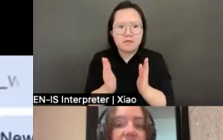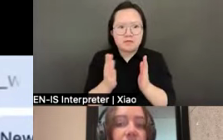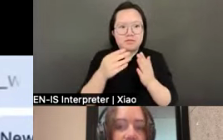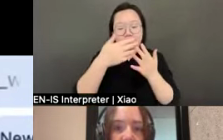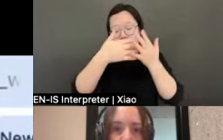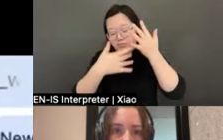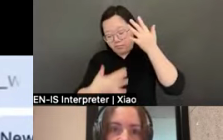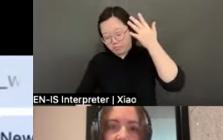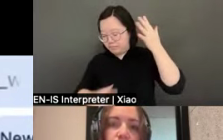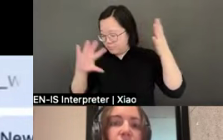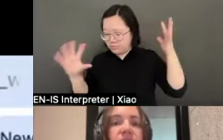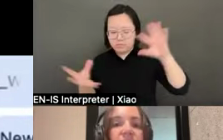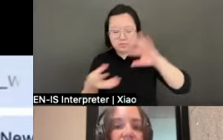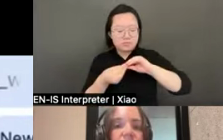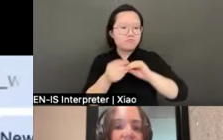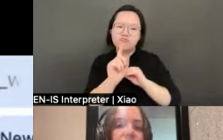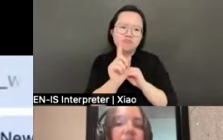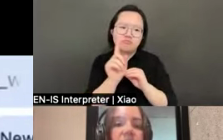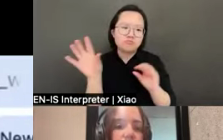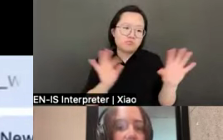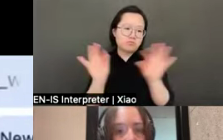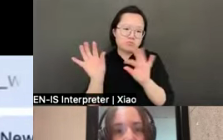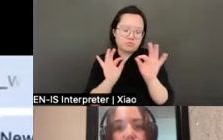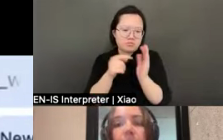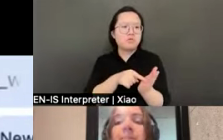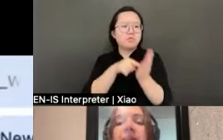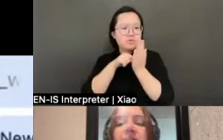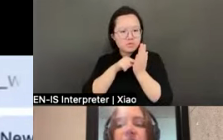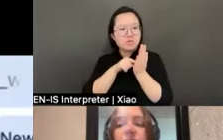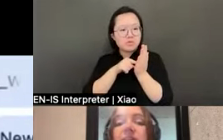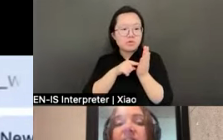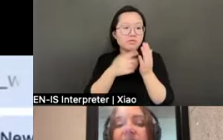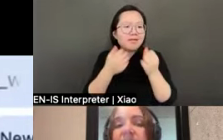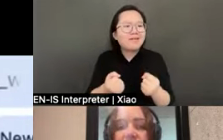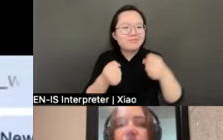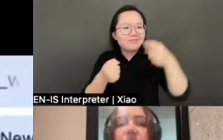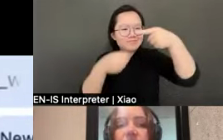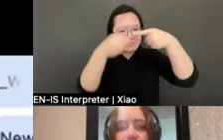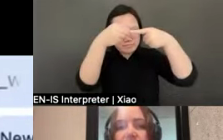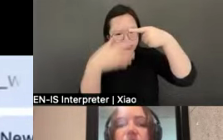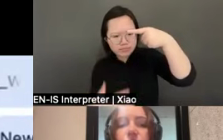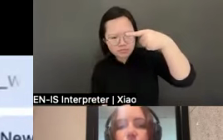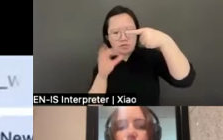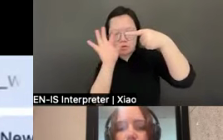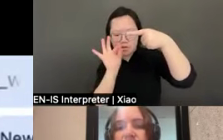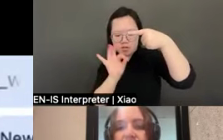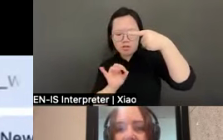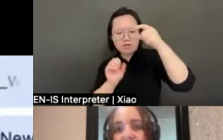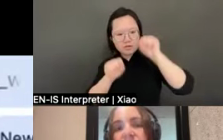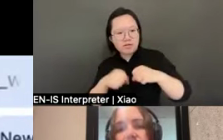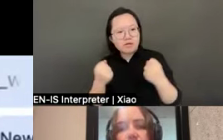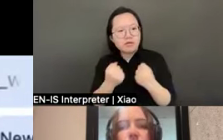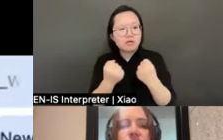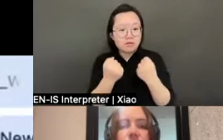the objectives of your project. So we don't have a list of activities that you can choose from. This is really any activity that relates to your policy